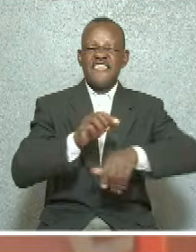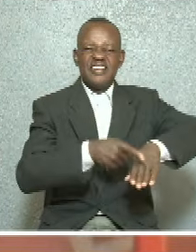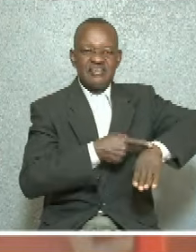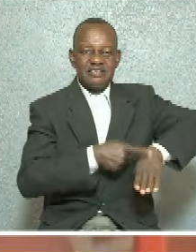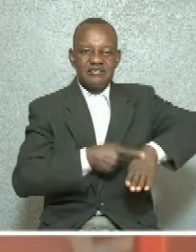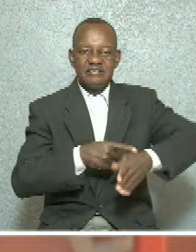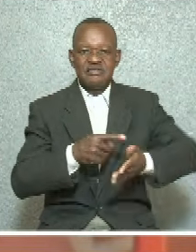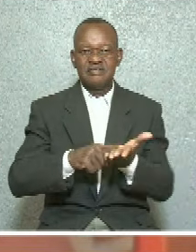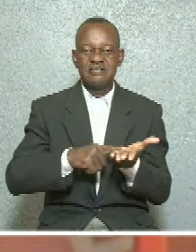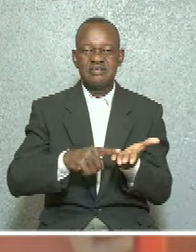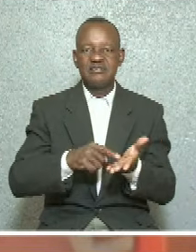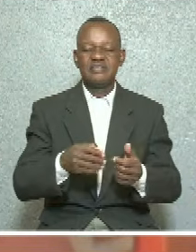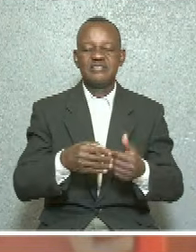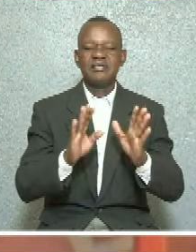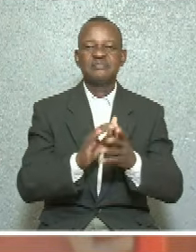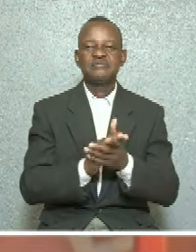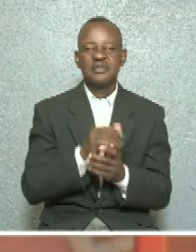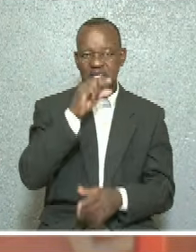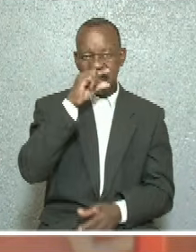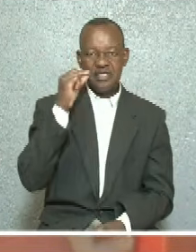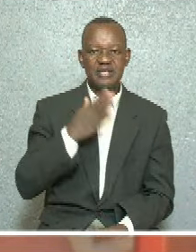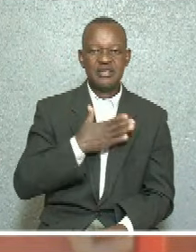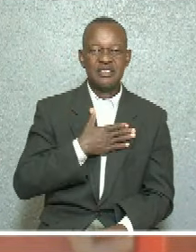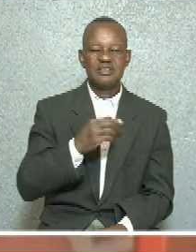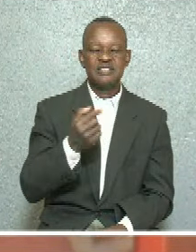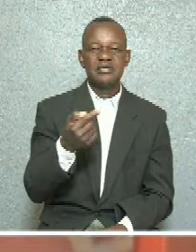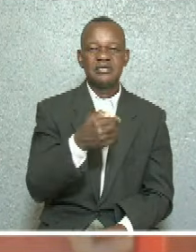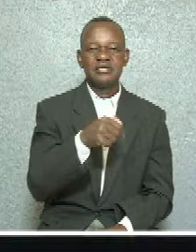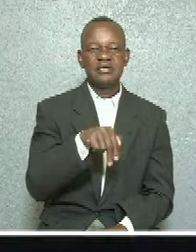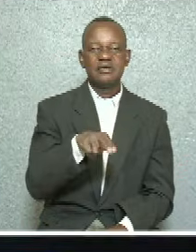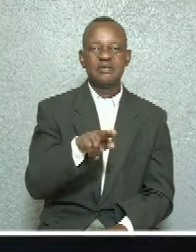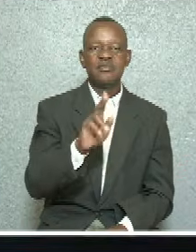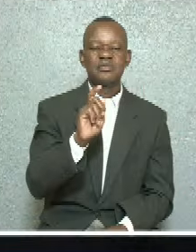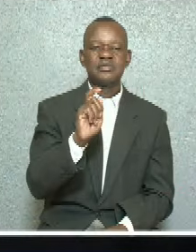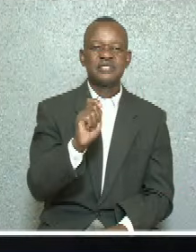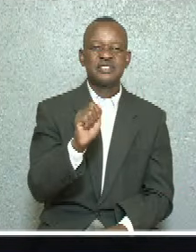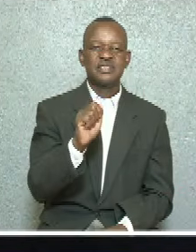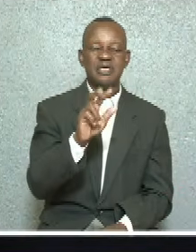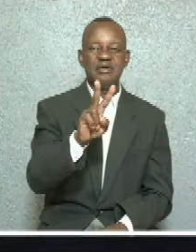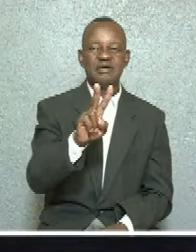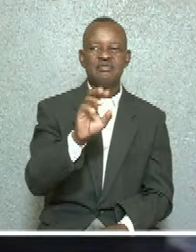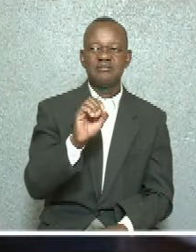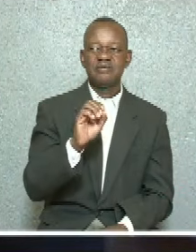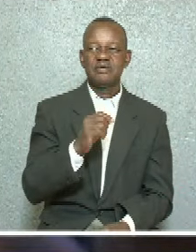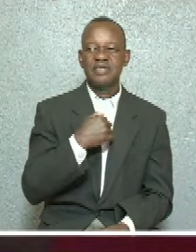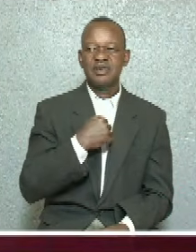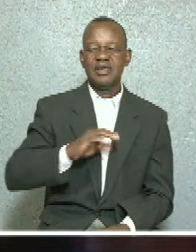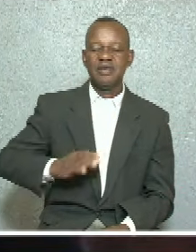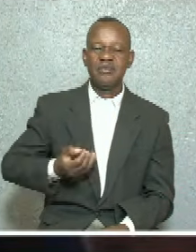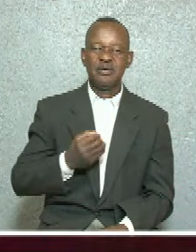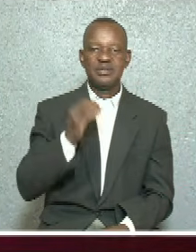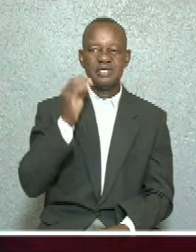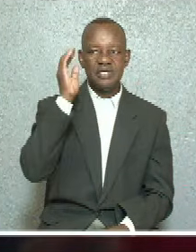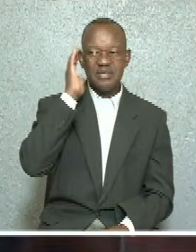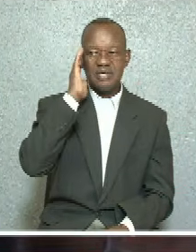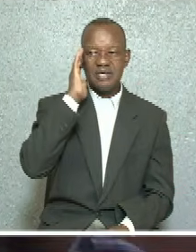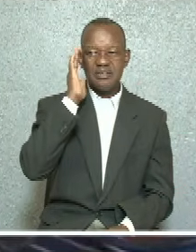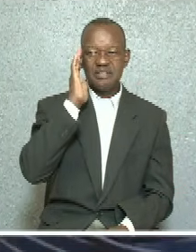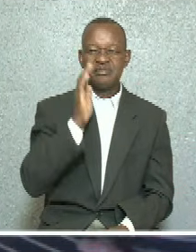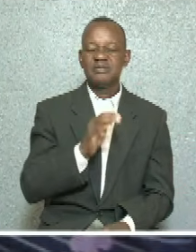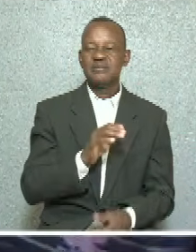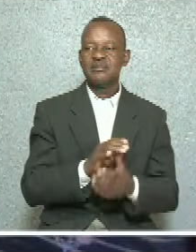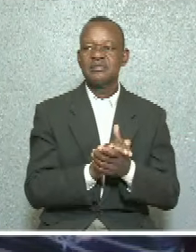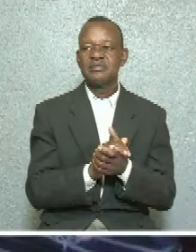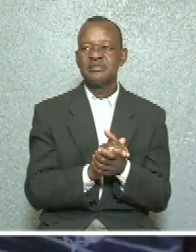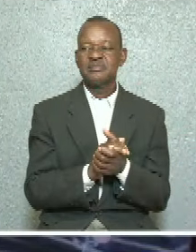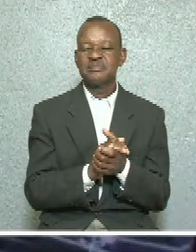My name is Gustavo, and my question was, how did the war start? How did the war start? Yeah,